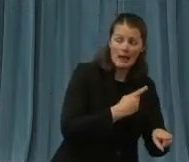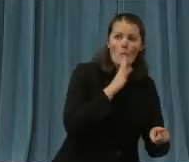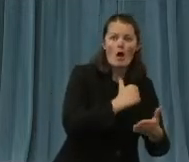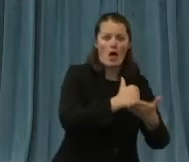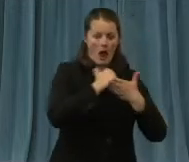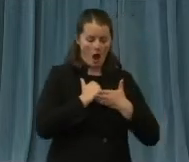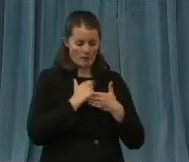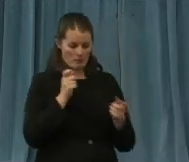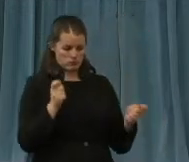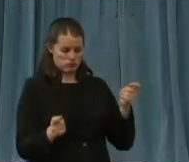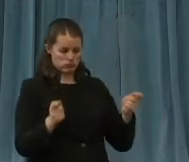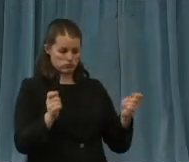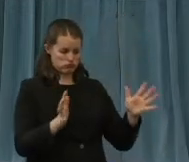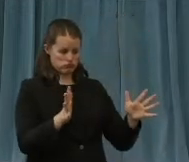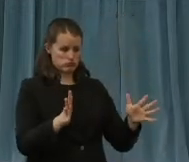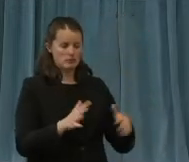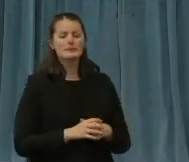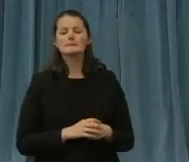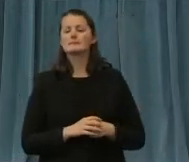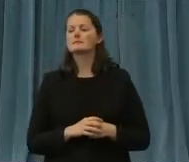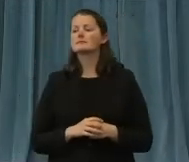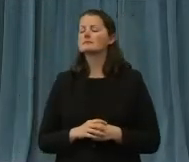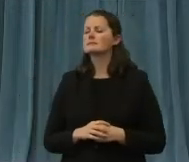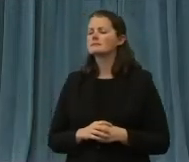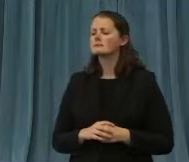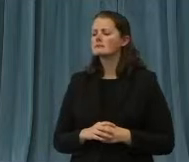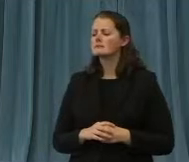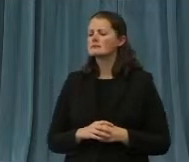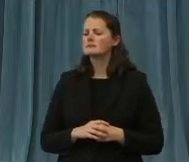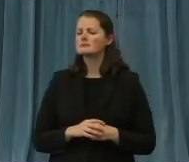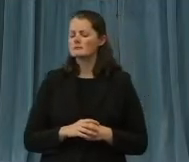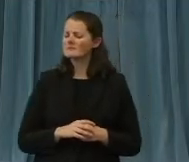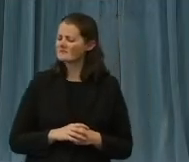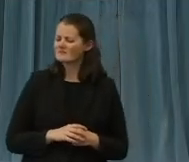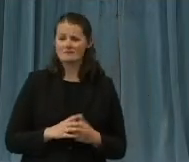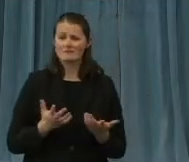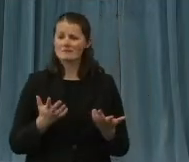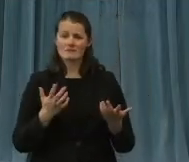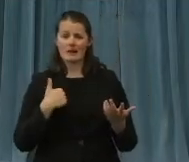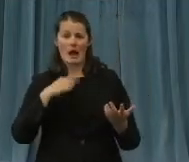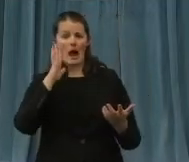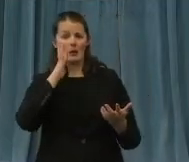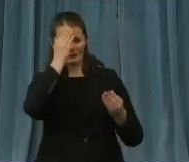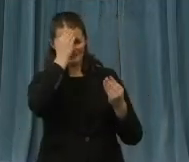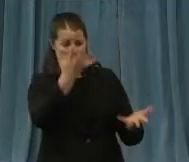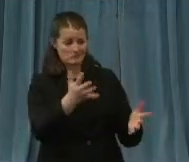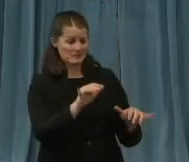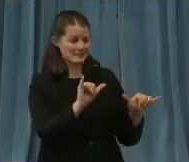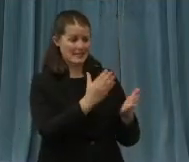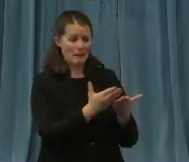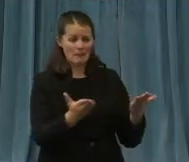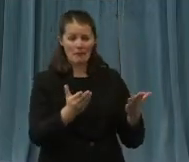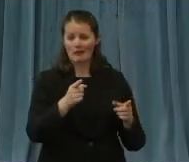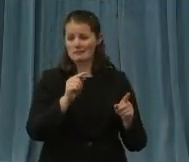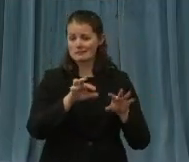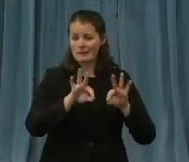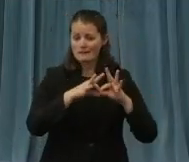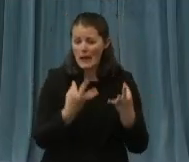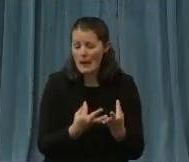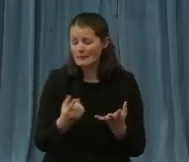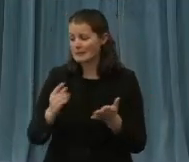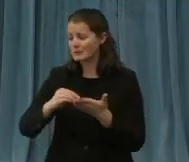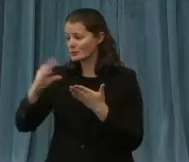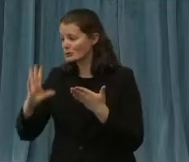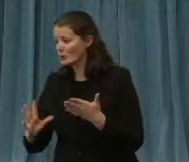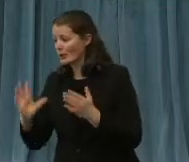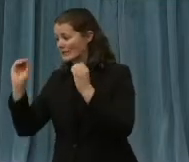want to tell the small businesses that are out there the same things that I want to tell the families out there and the students and the teachers and all the workers, that